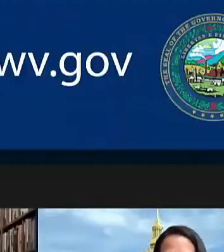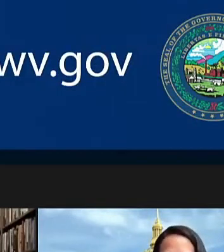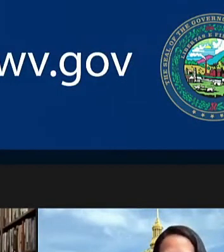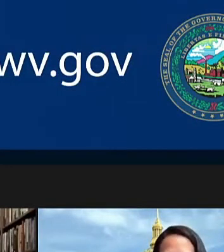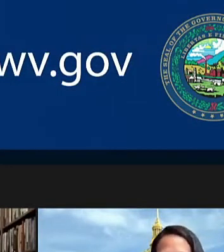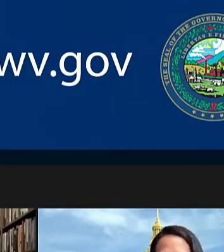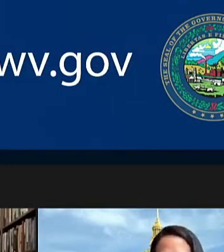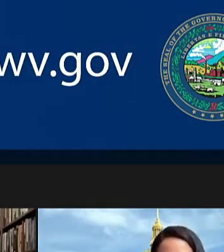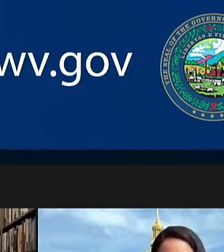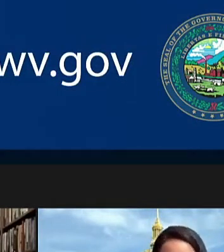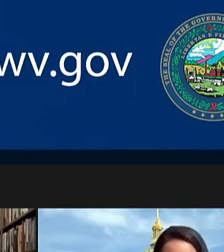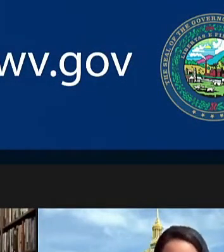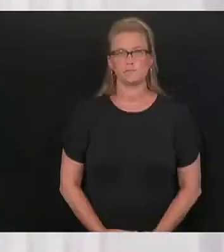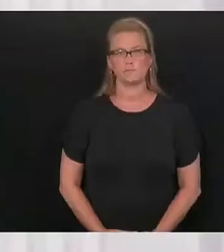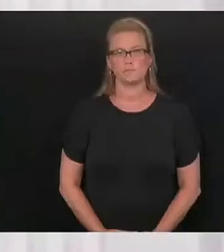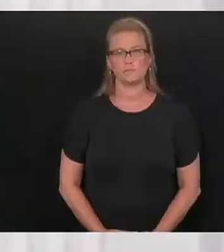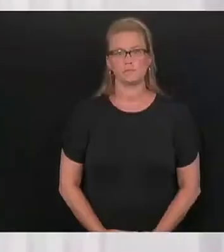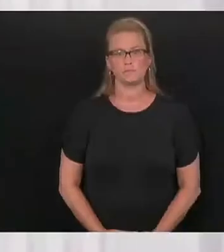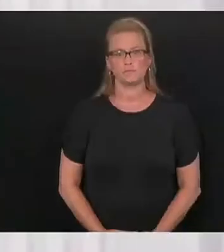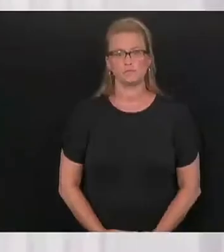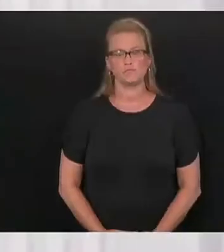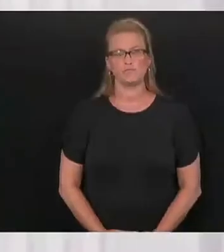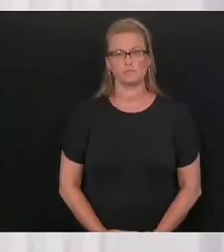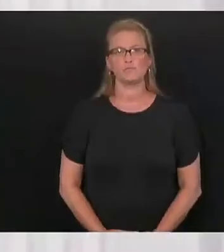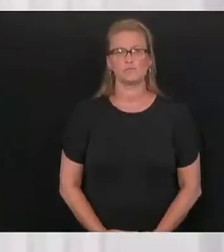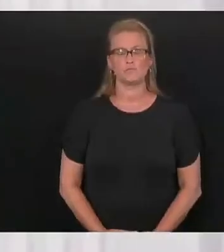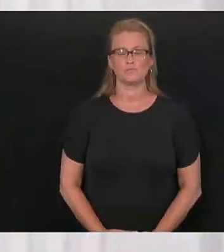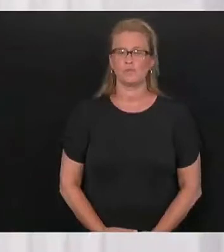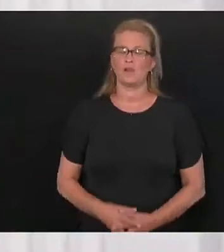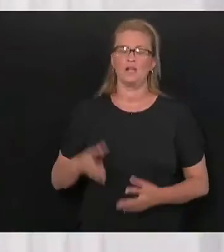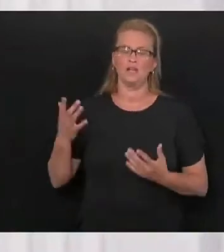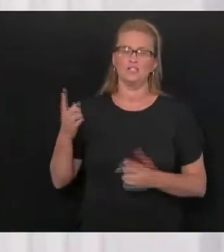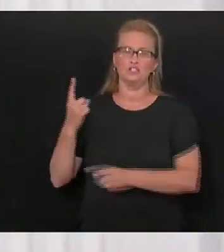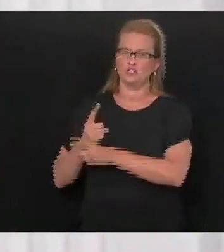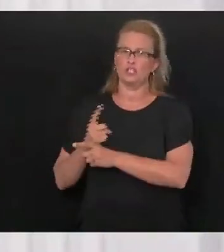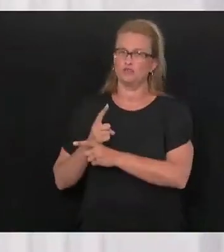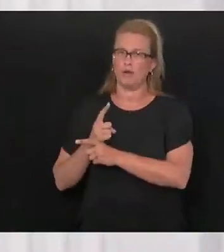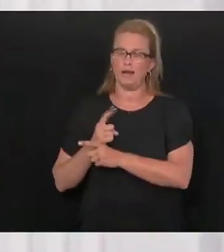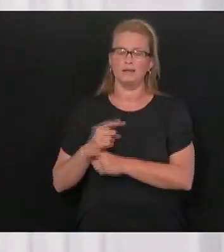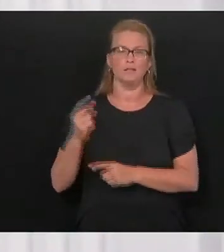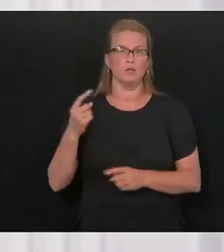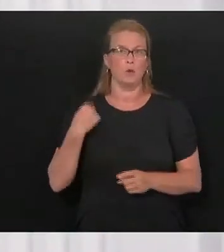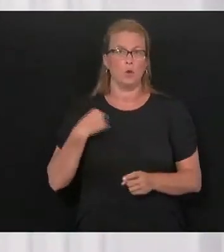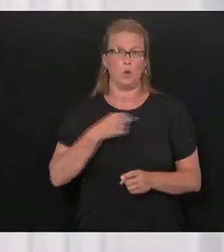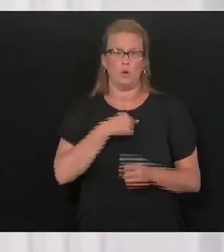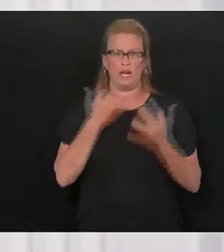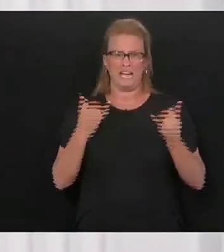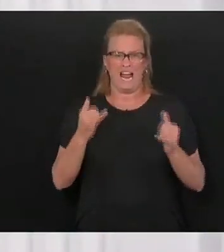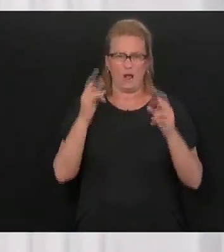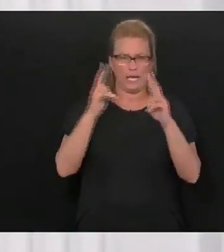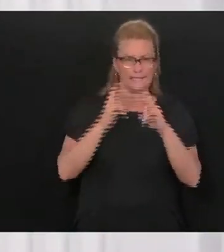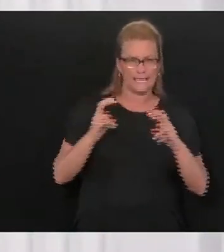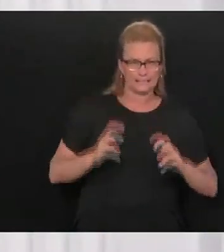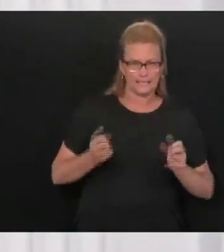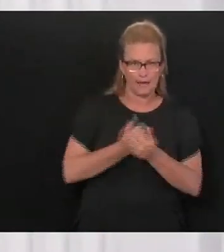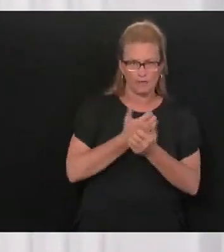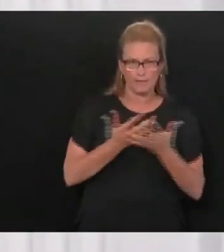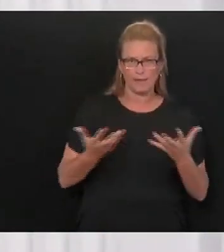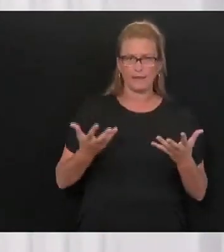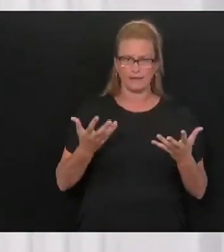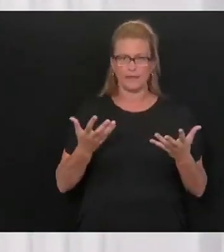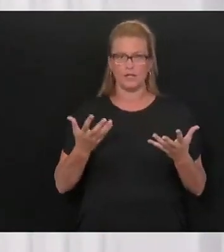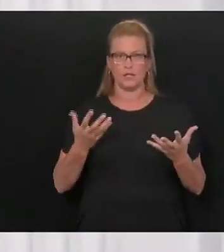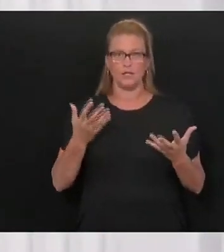I think Chancellor Tucker has said it very clearly that we're doing an assessment. This comes back to one